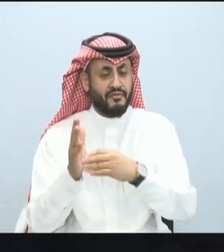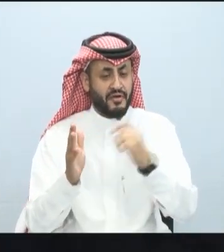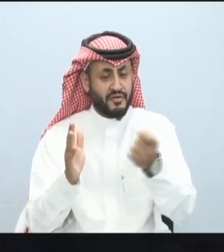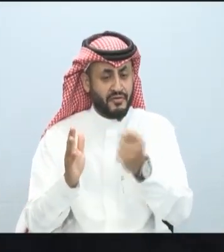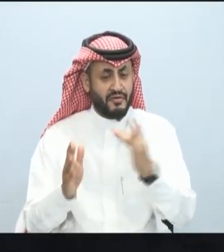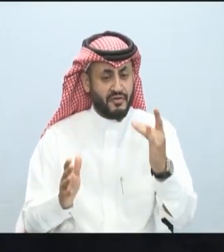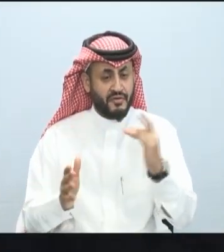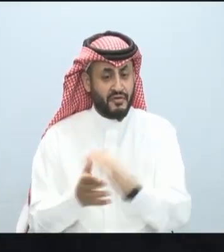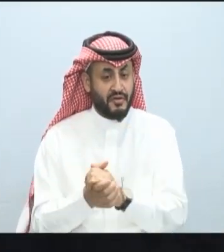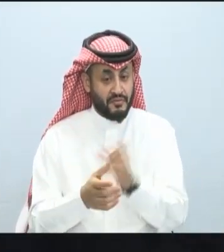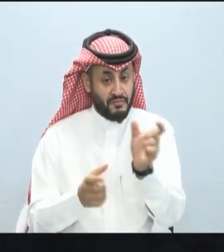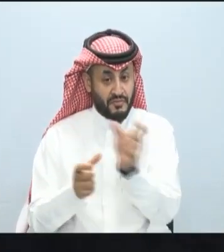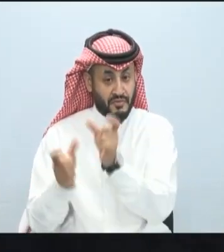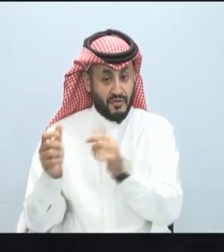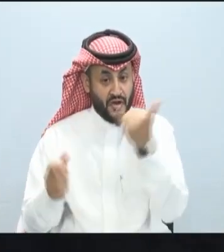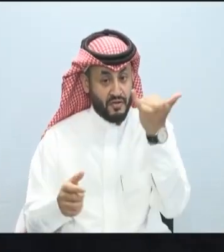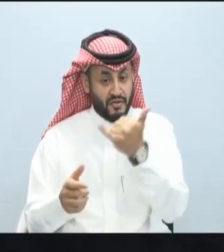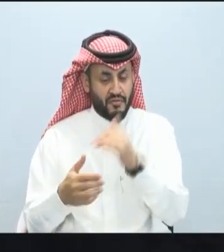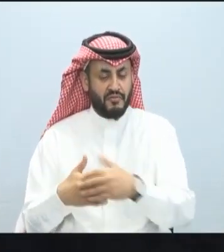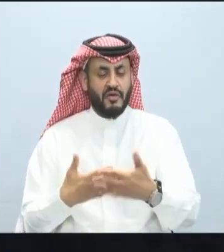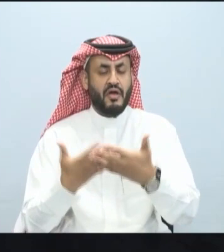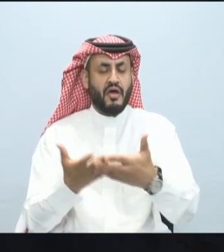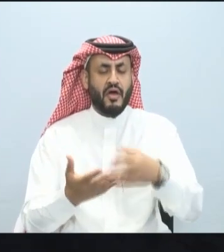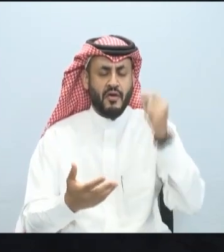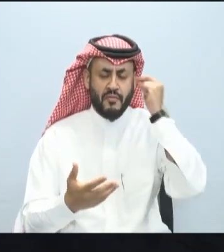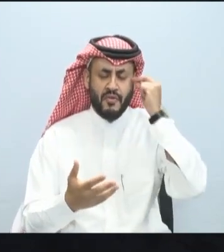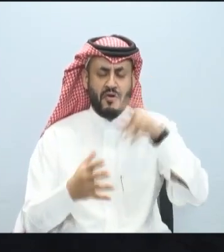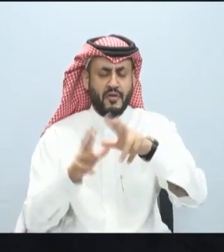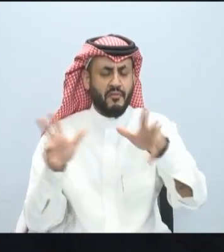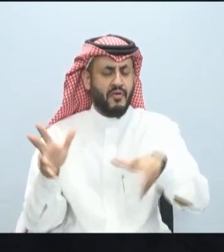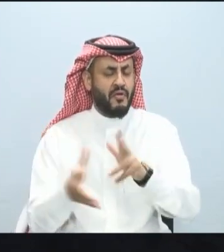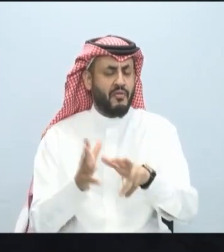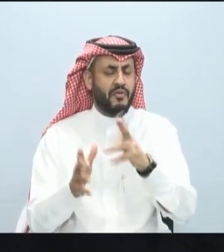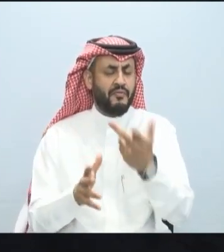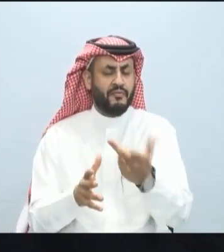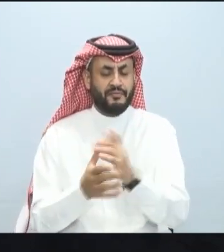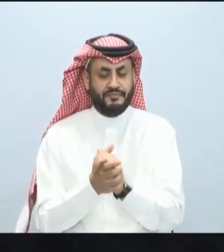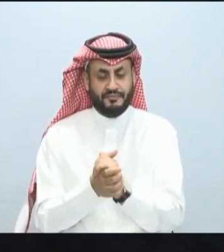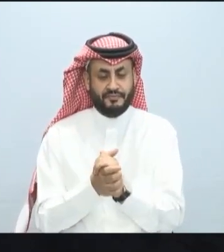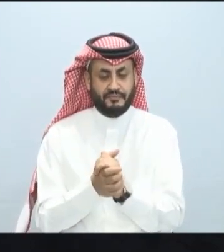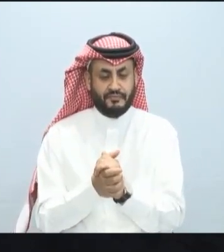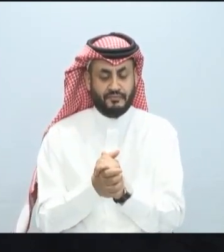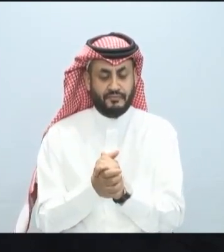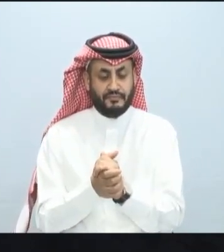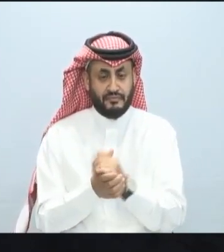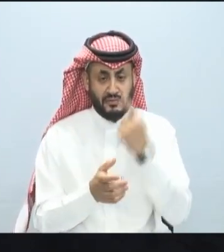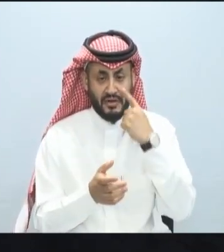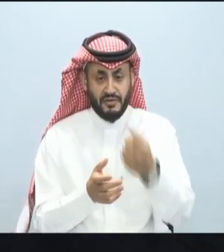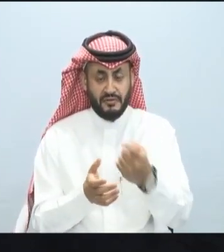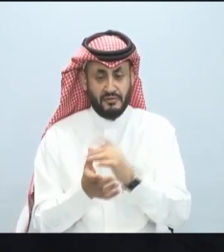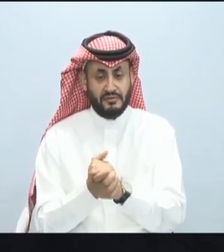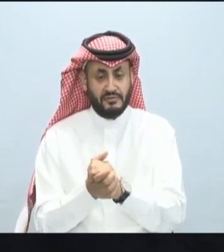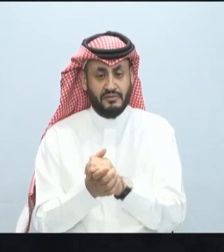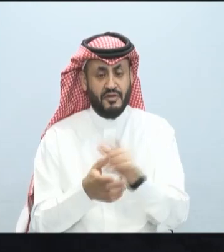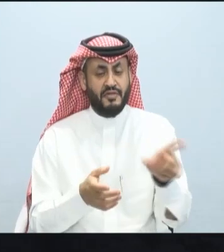they are the main words that present my ideas and present what am I talking about. And you can see that they are